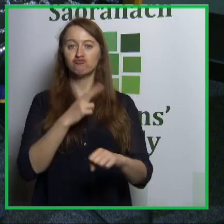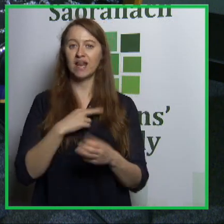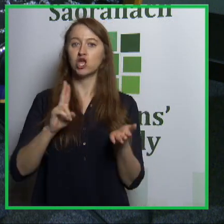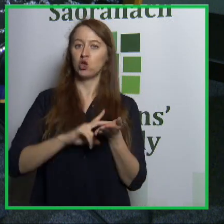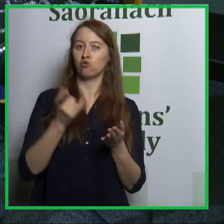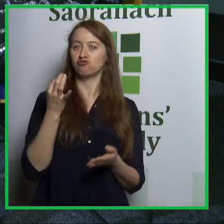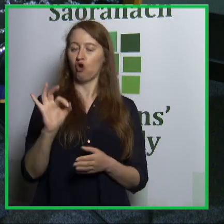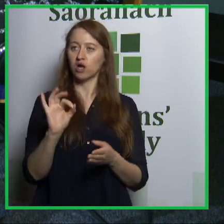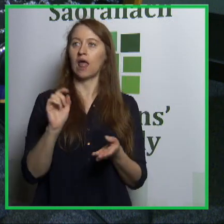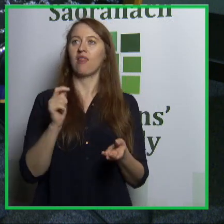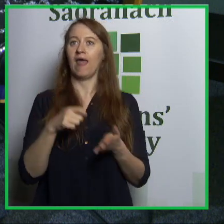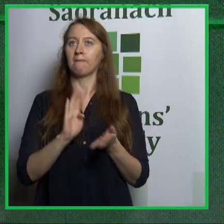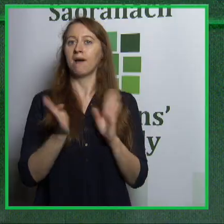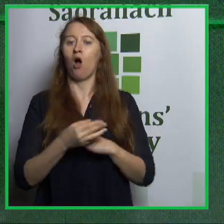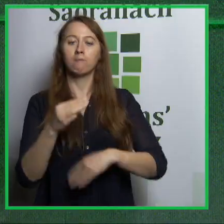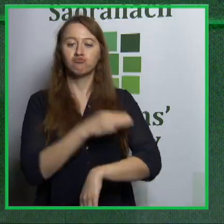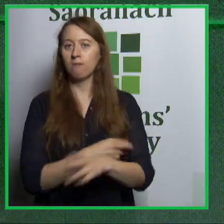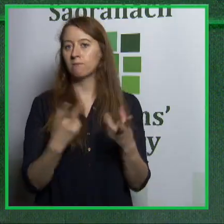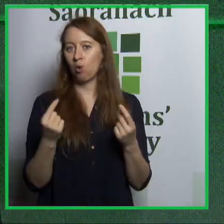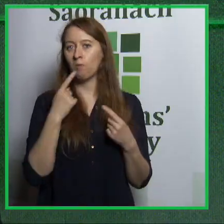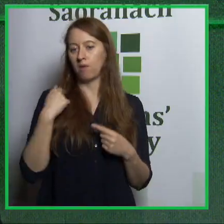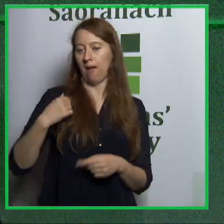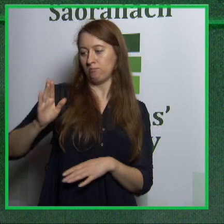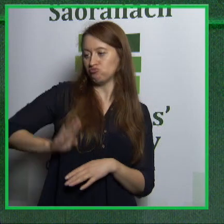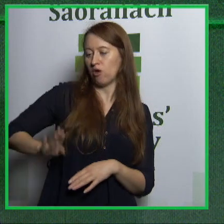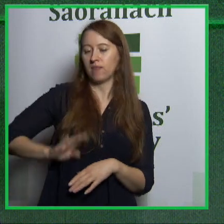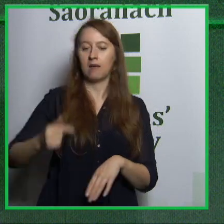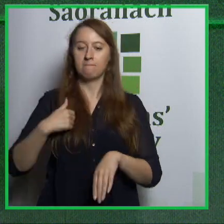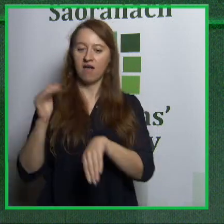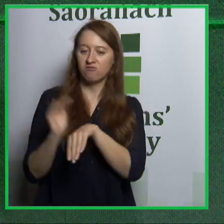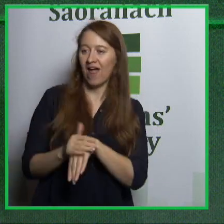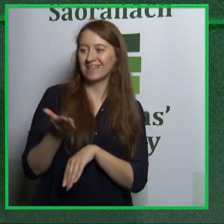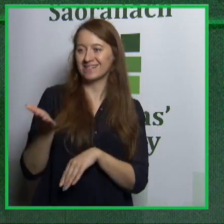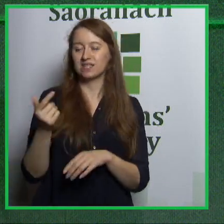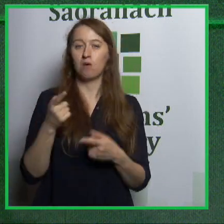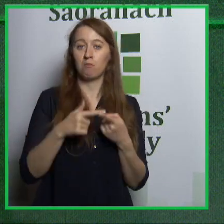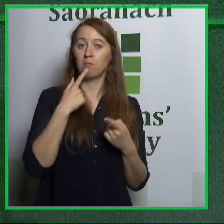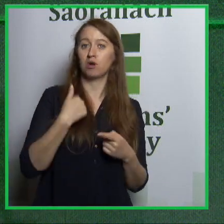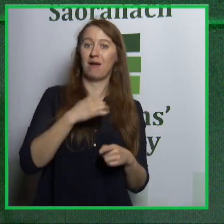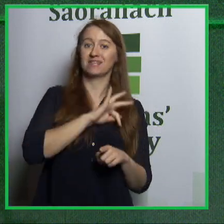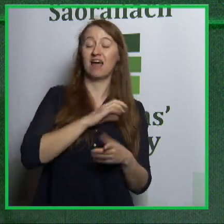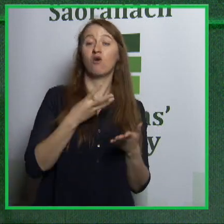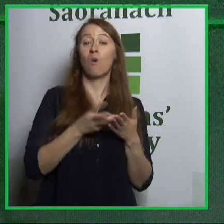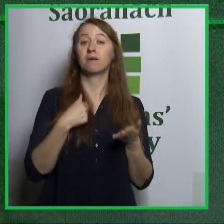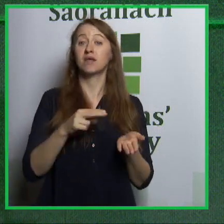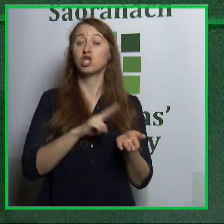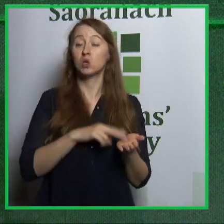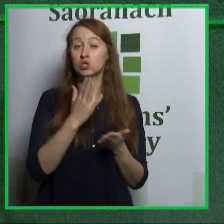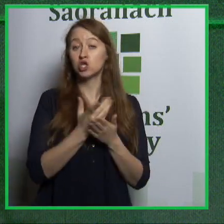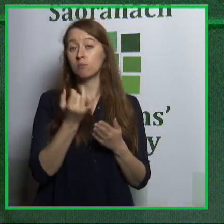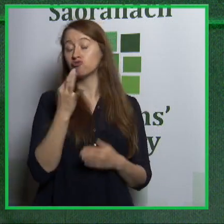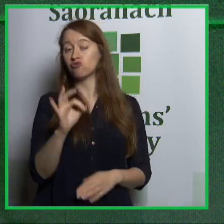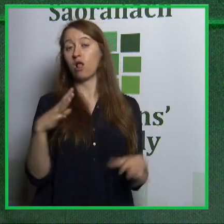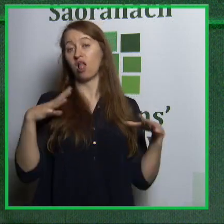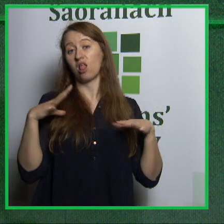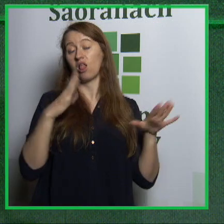see from my own brother and my friends, and even for myself, when I did use it recreationally, if at any point when I was going through a really bad